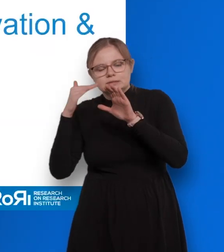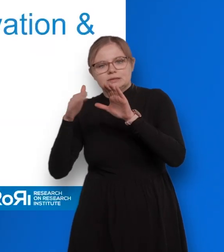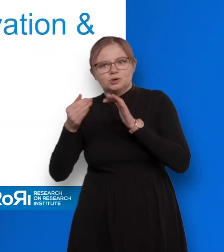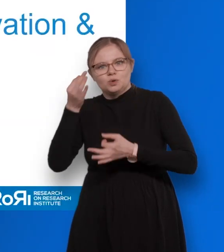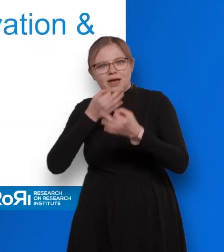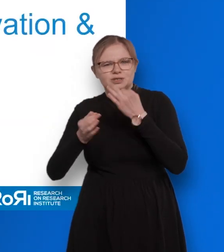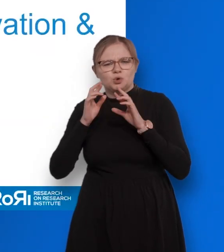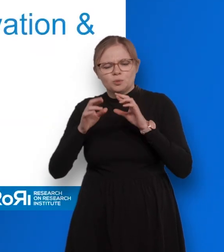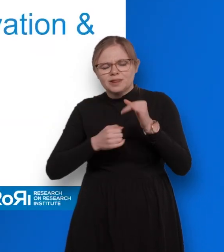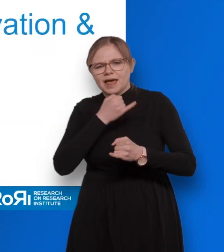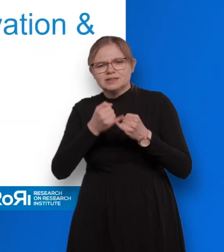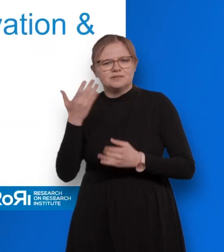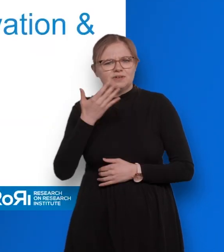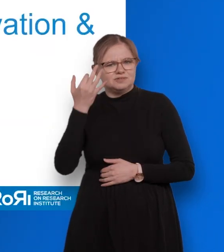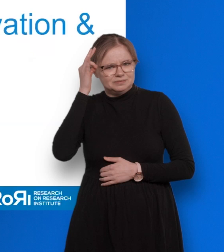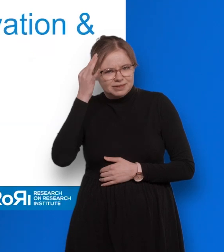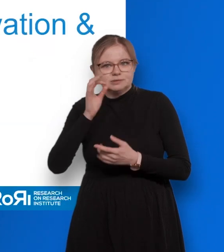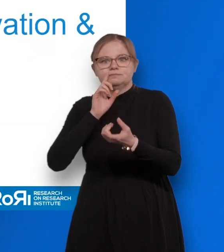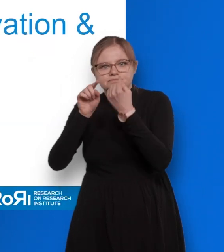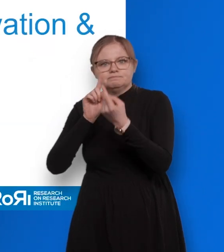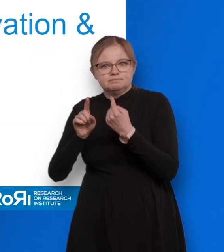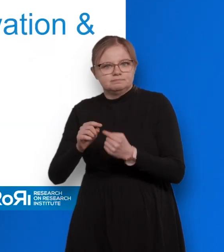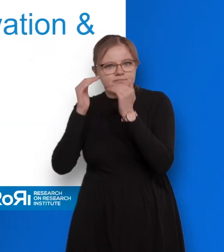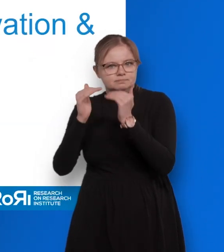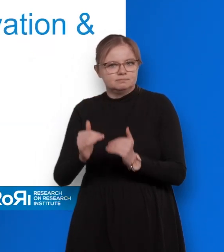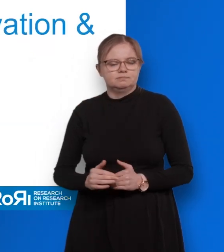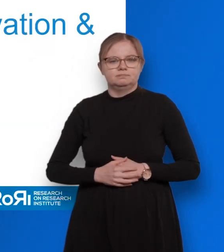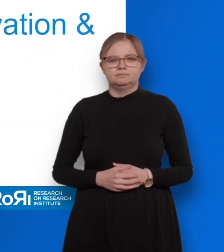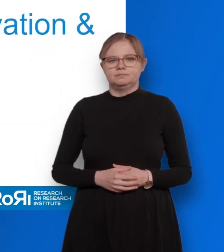have 15 minutes at the end to go through them.